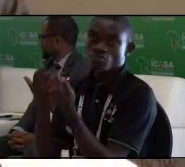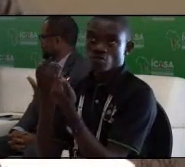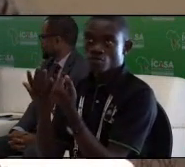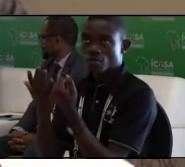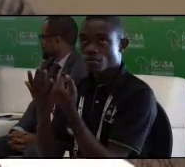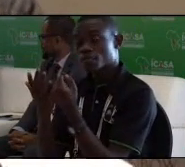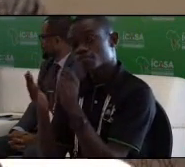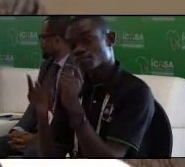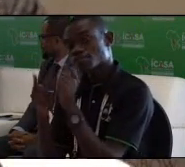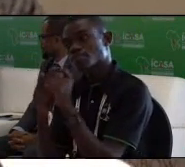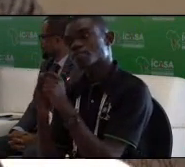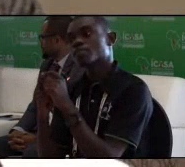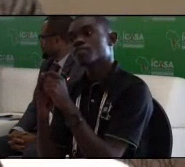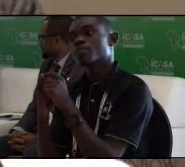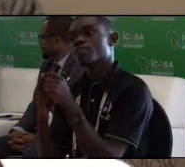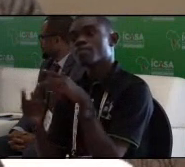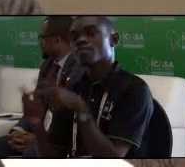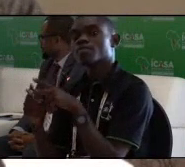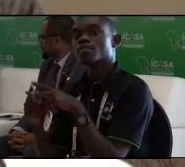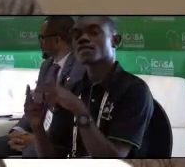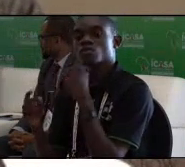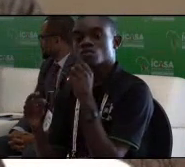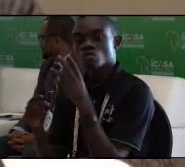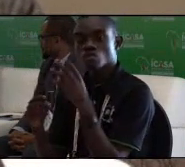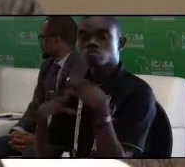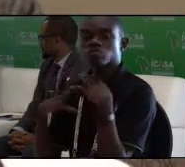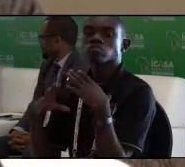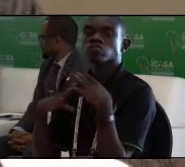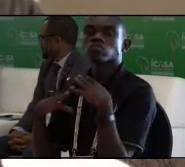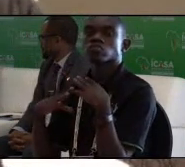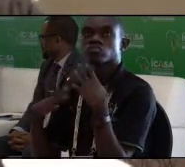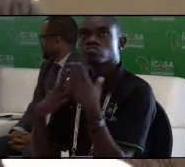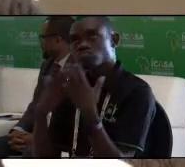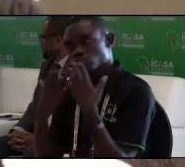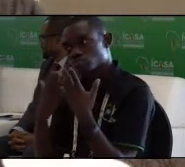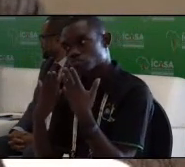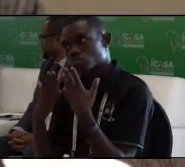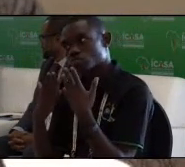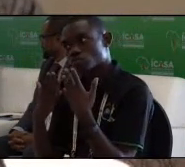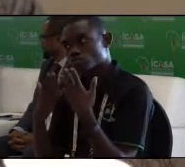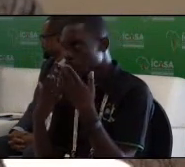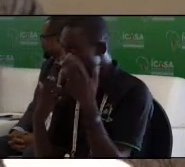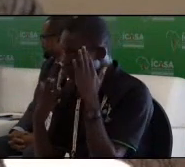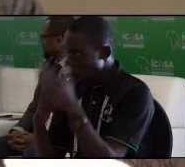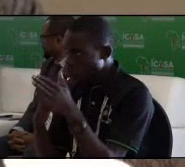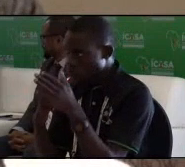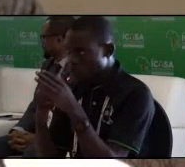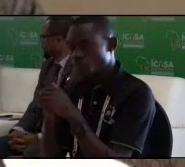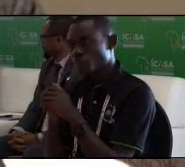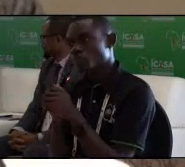private sector. So that was also very important to inform our decision to ensure